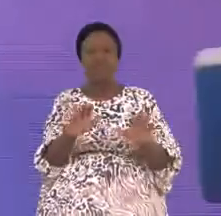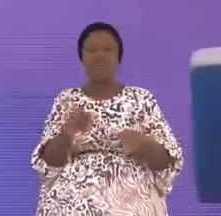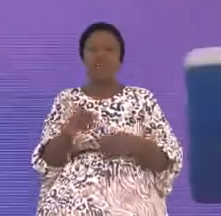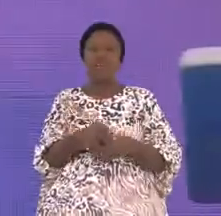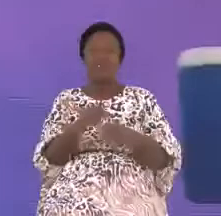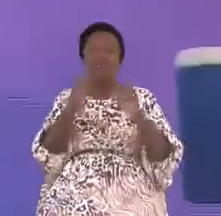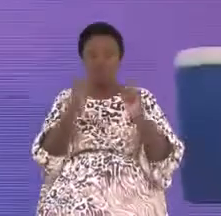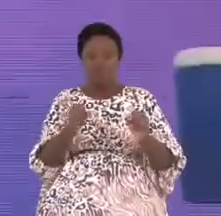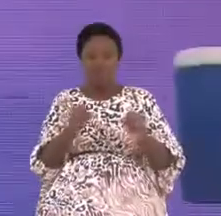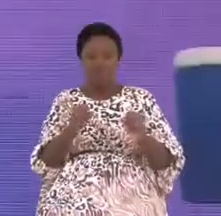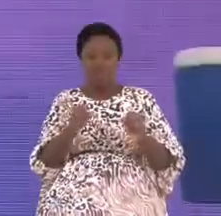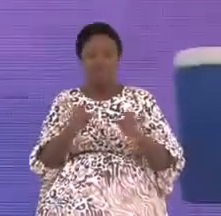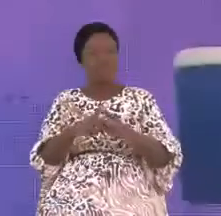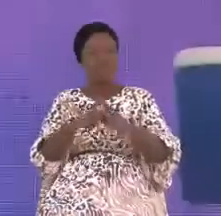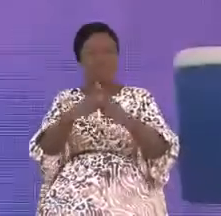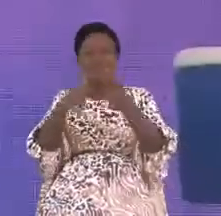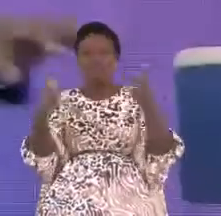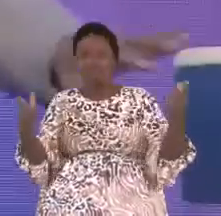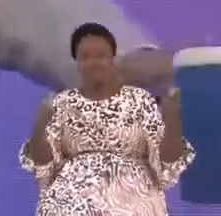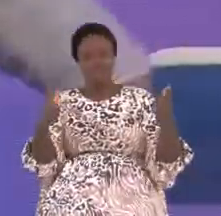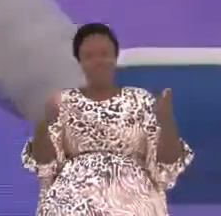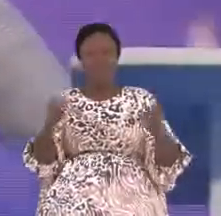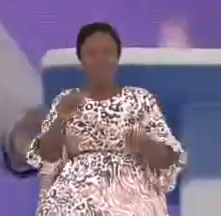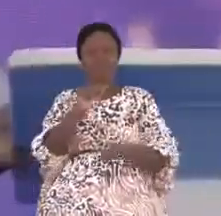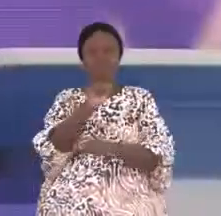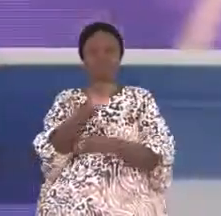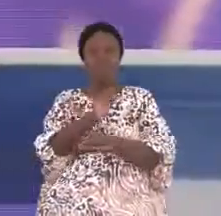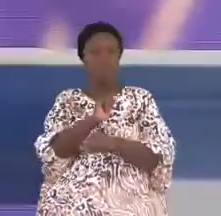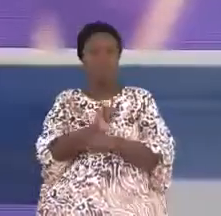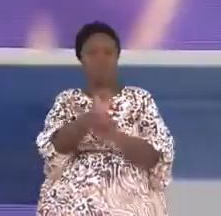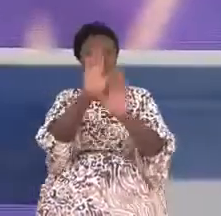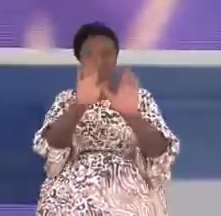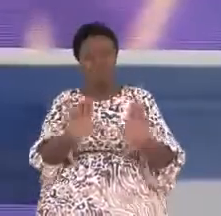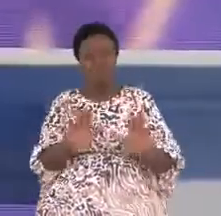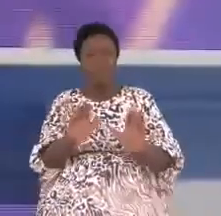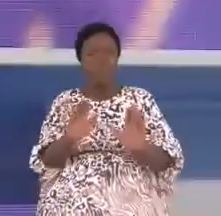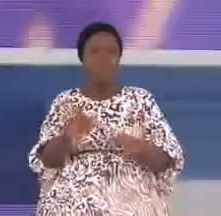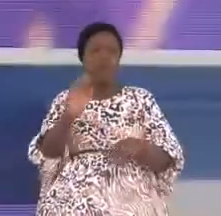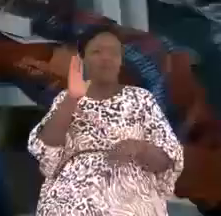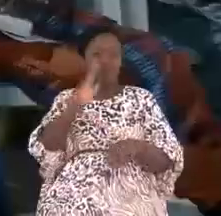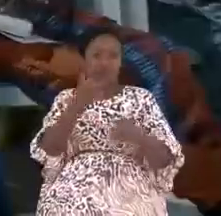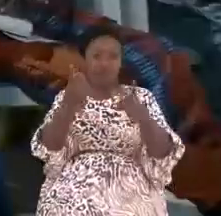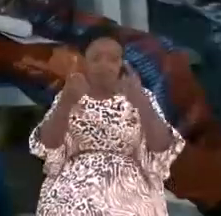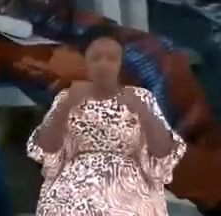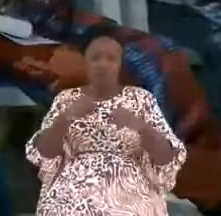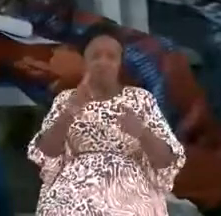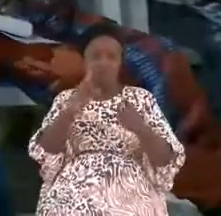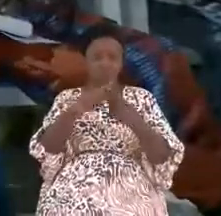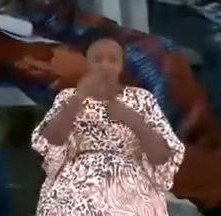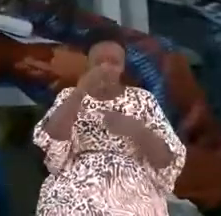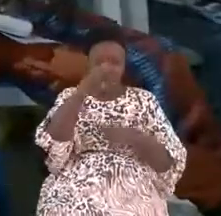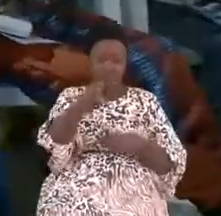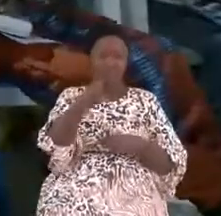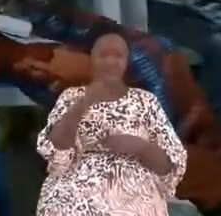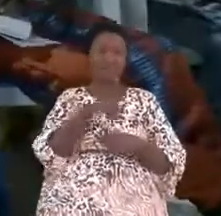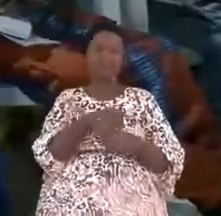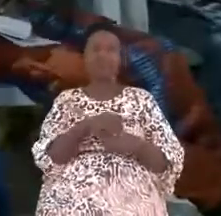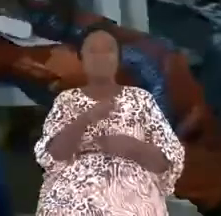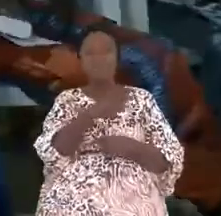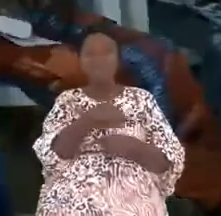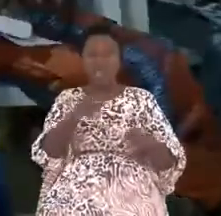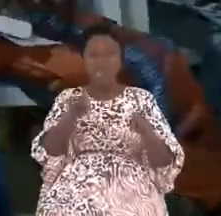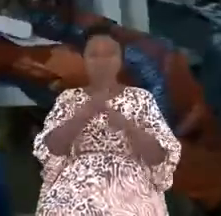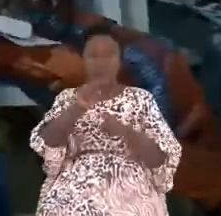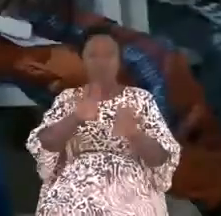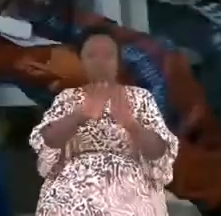supernatural strength will arrive at your door and as you open